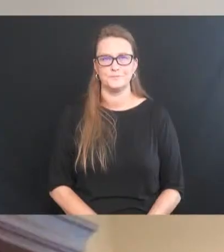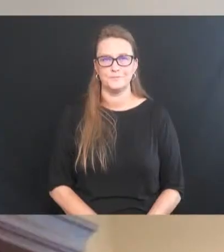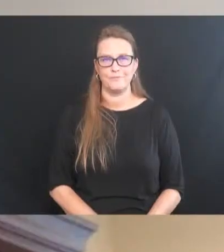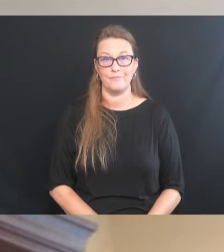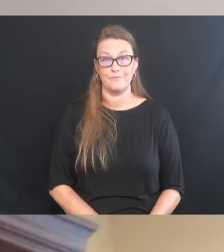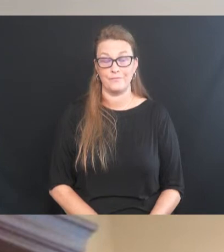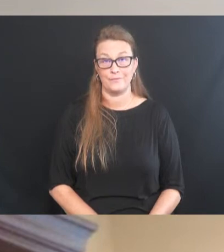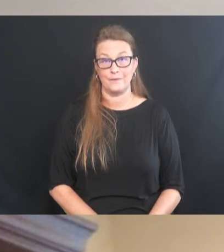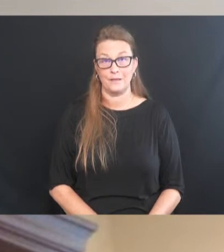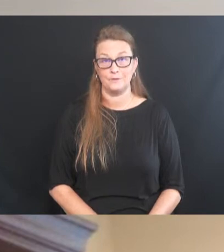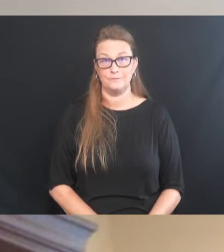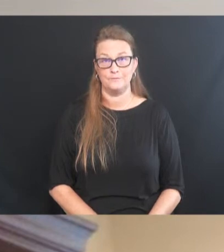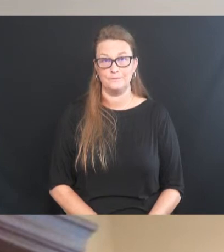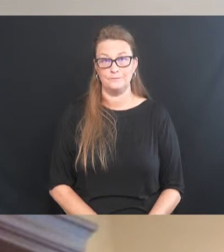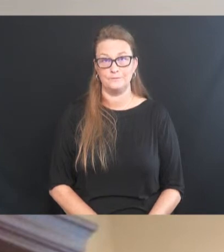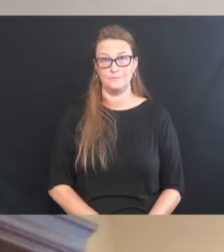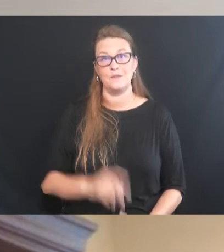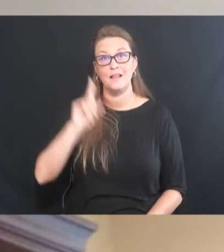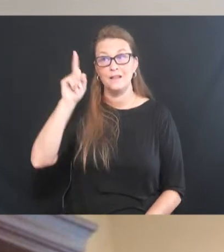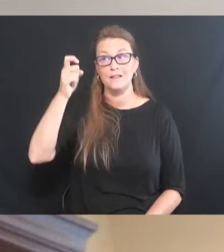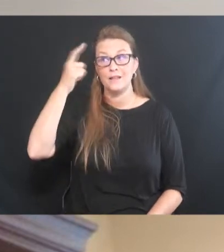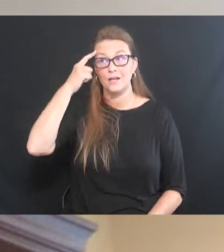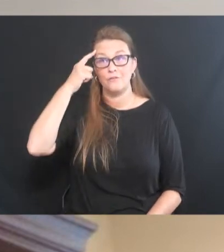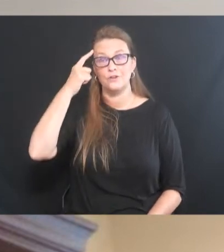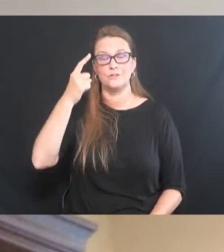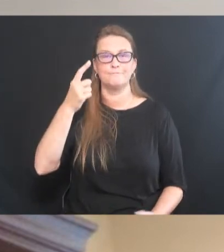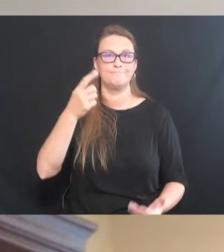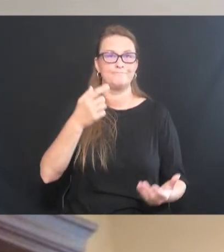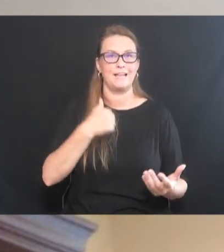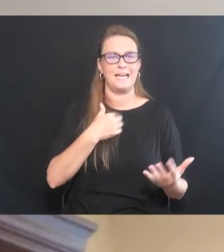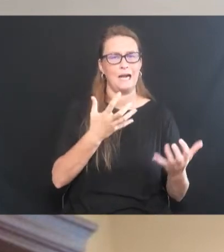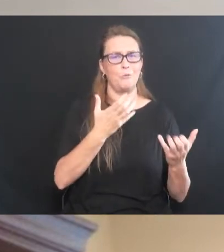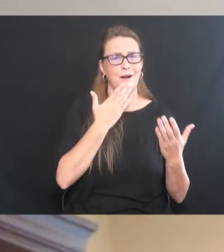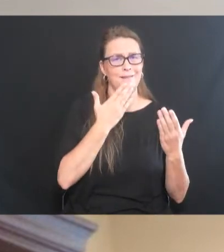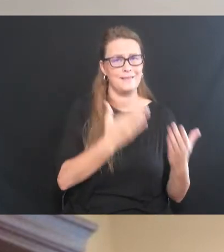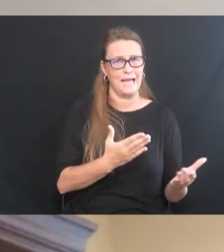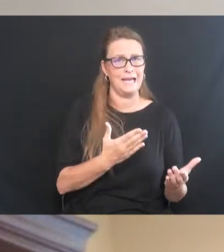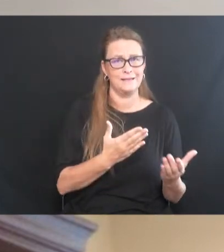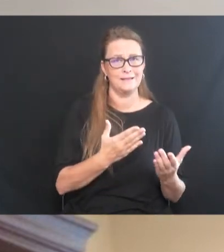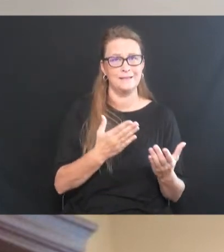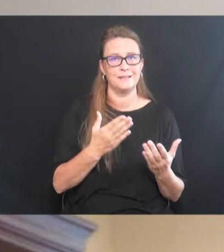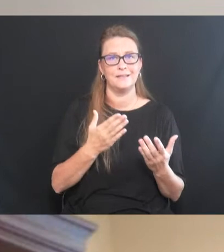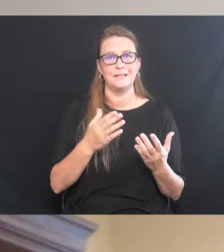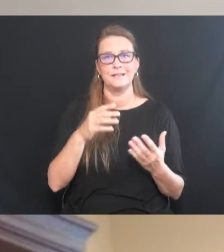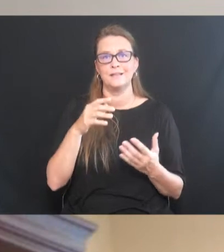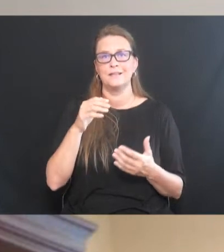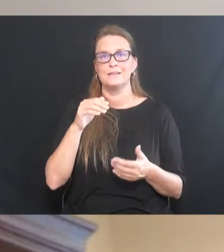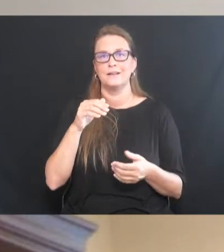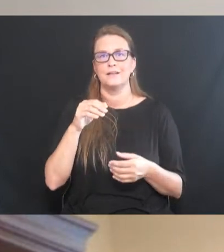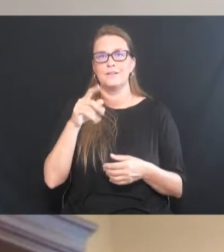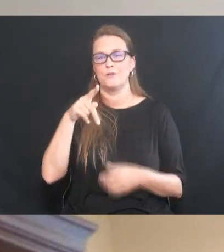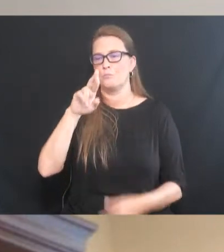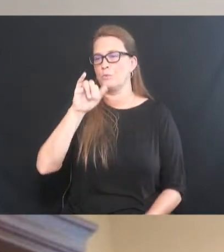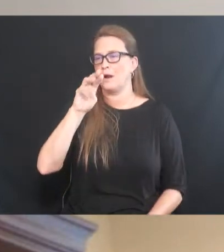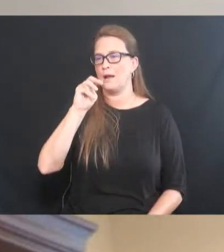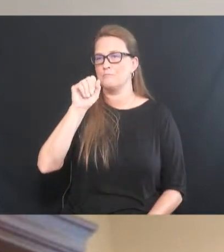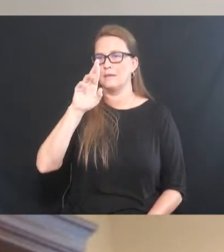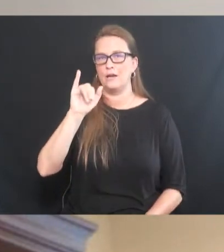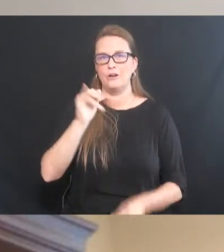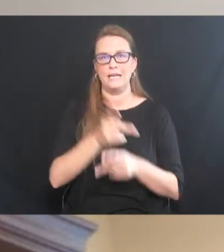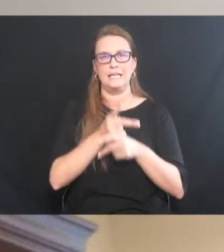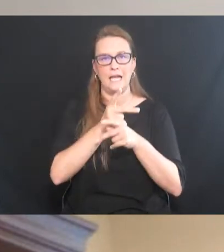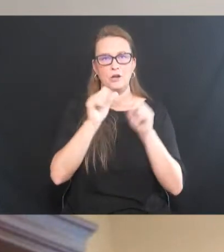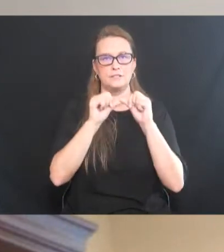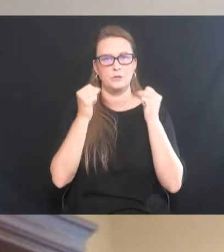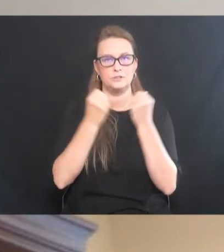did, I'd also like to thank the Primary Care Association, the 32 facility